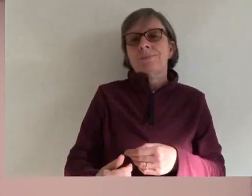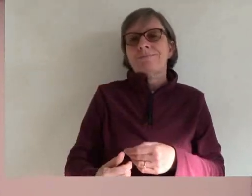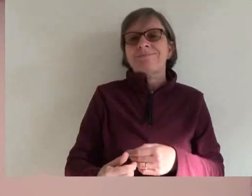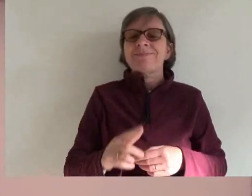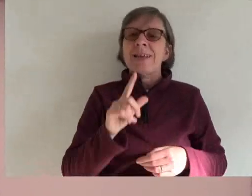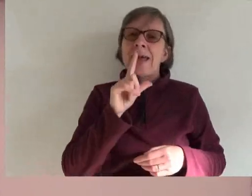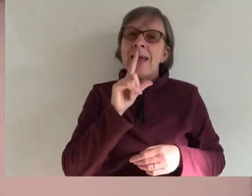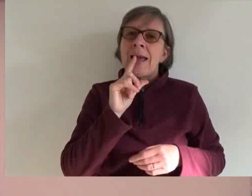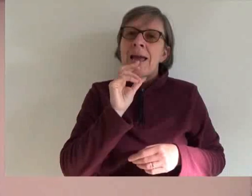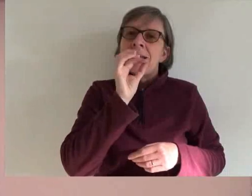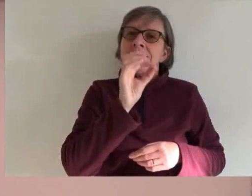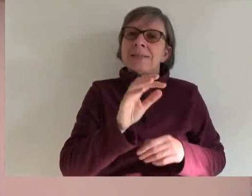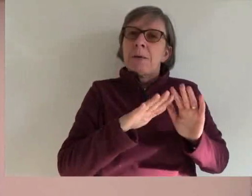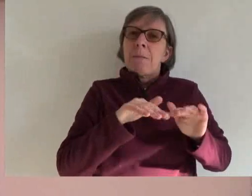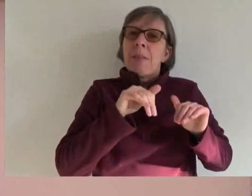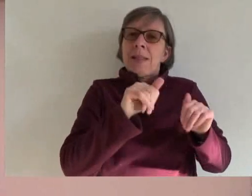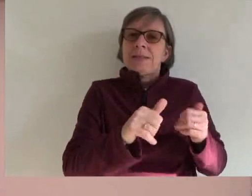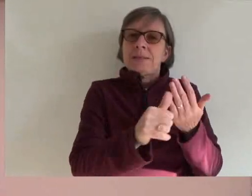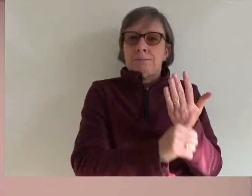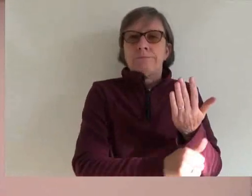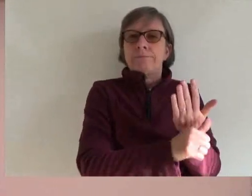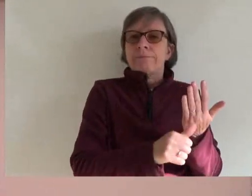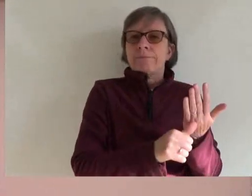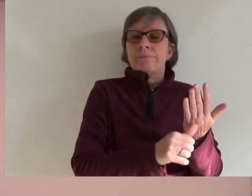bless his word to us.